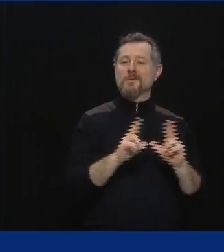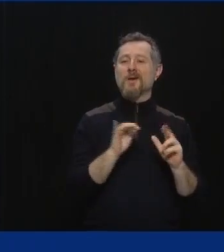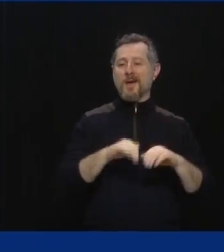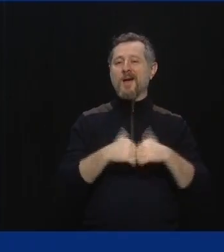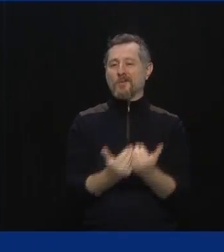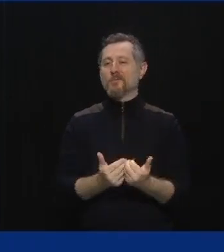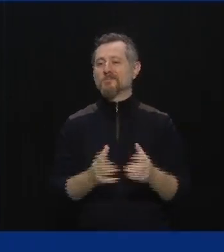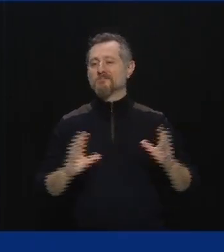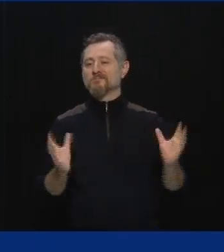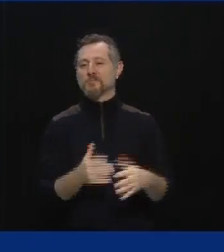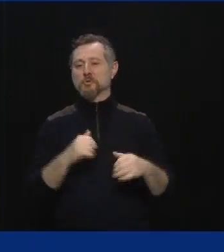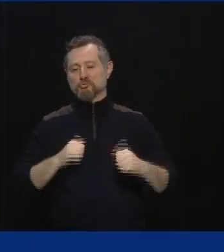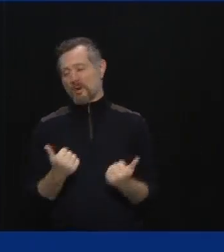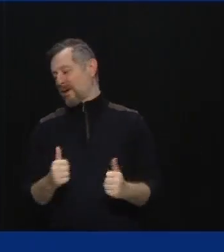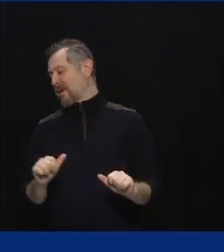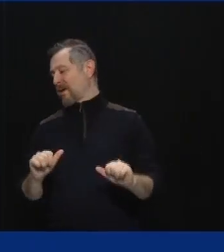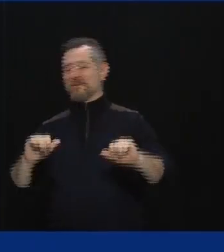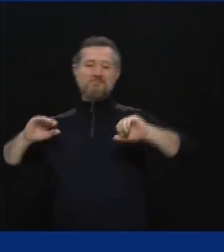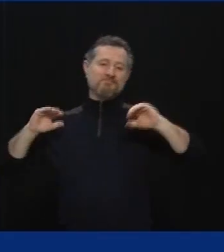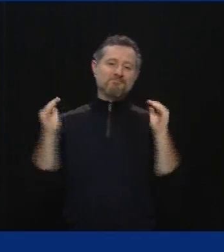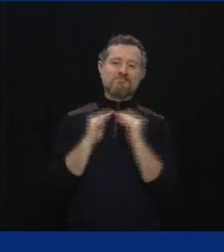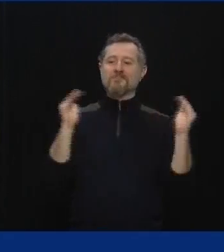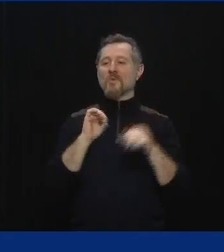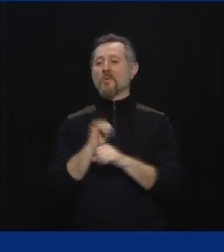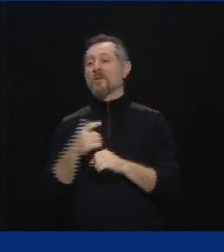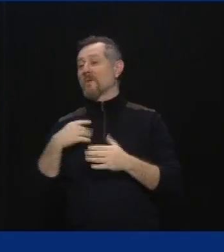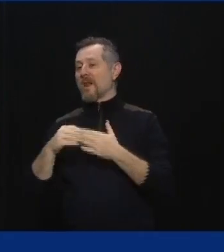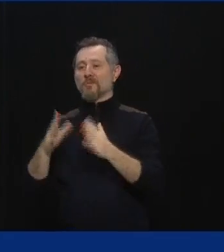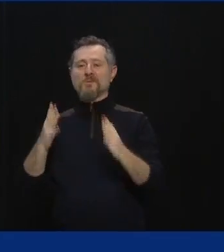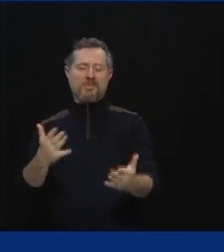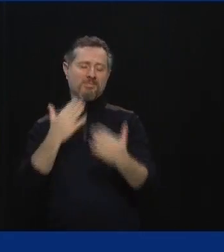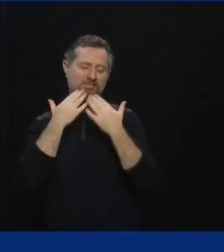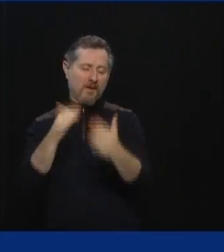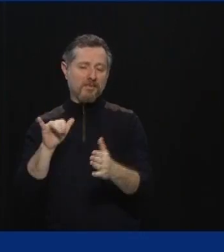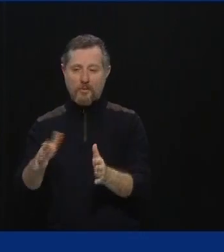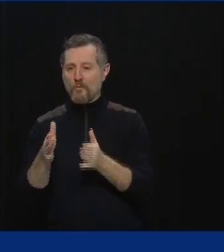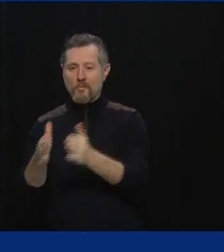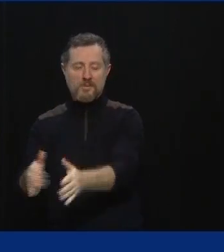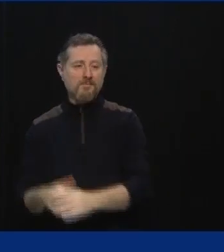close the wealth gap. And you're leading the way with your vision, and I thank you for that.